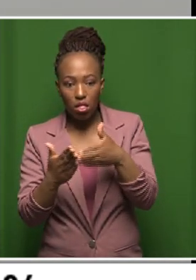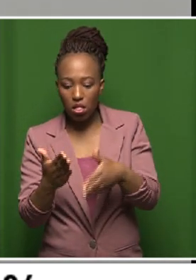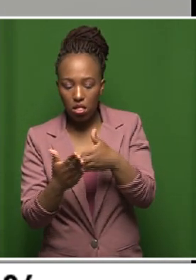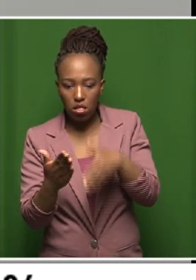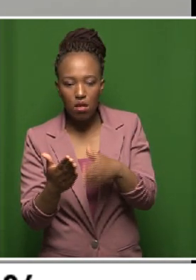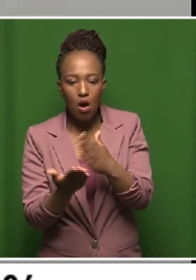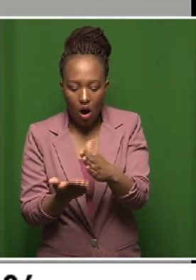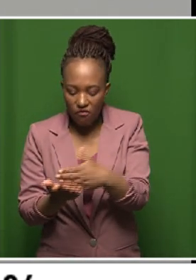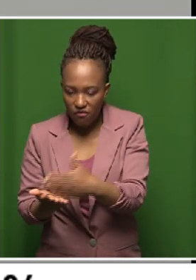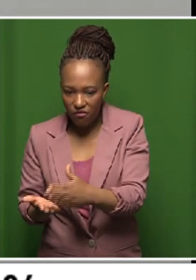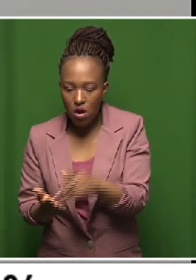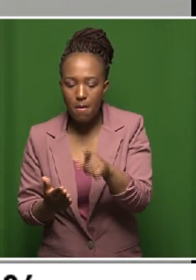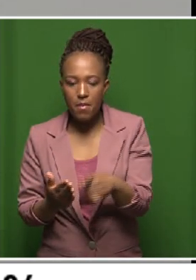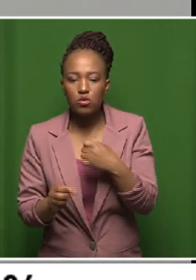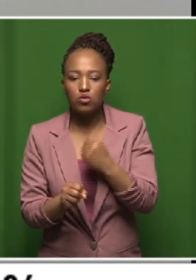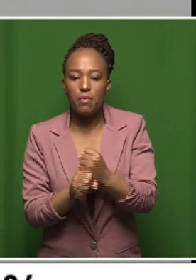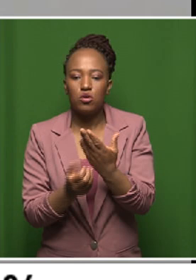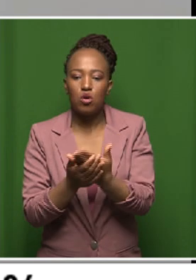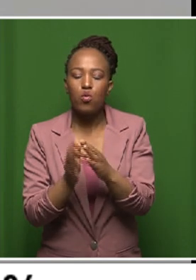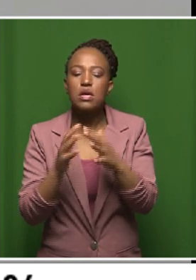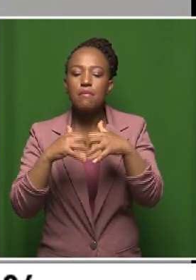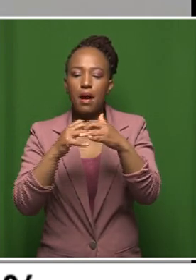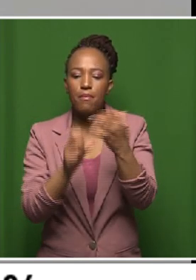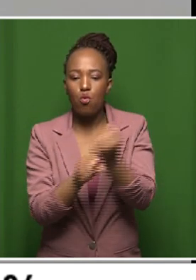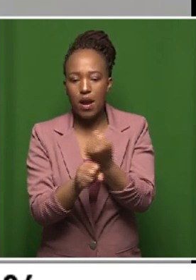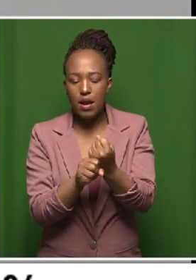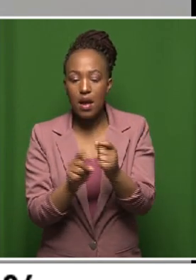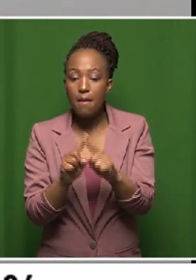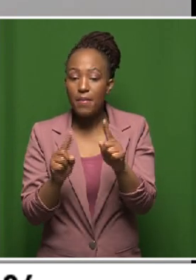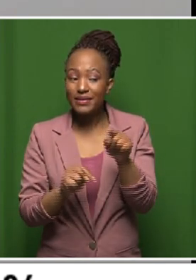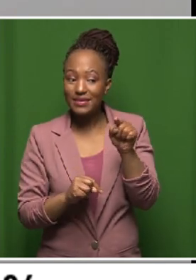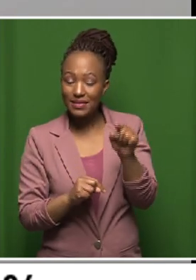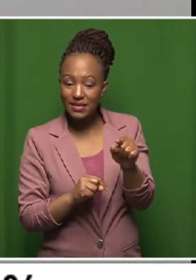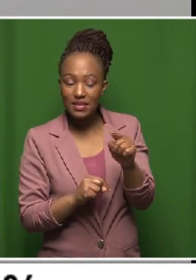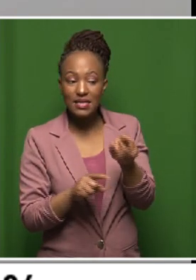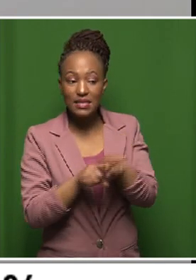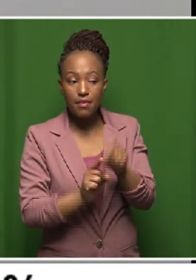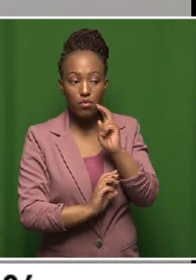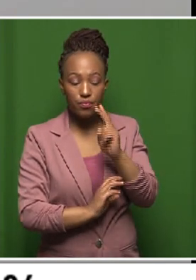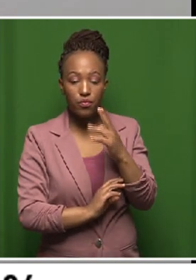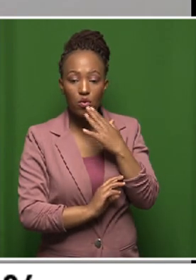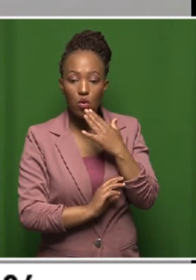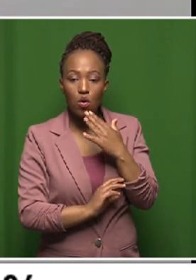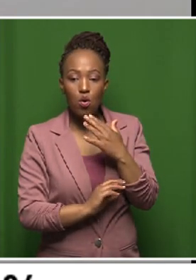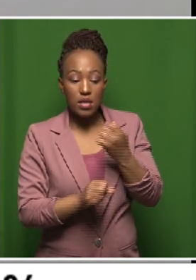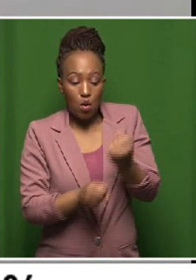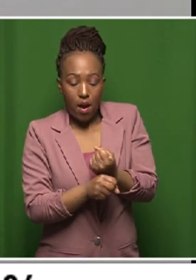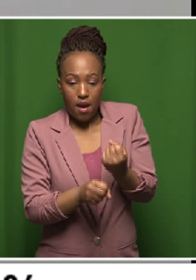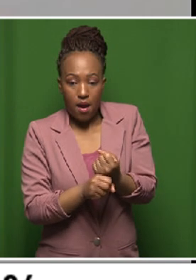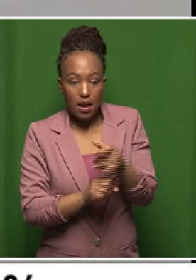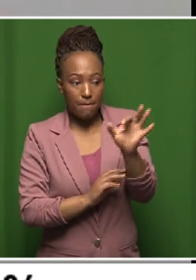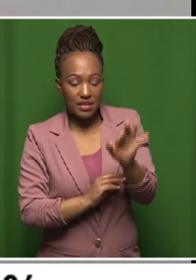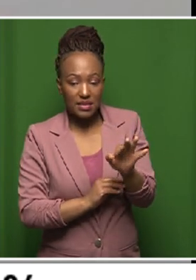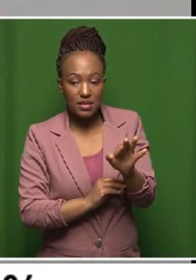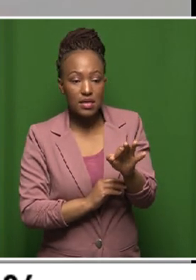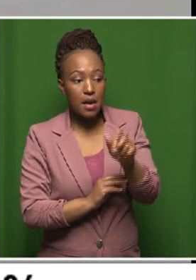standing in the way of the private sector trying to create jobs. And quite ironically, if you look at the unemployment numbers, for instance, the people working